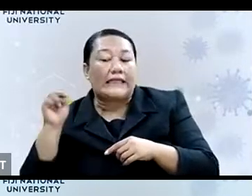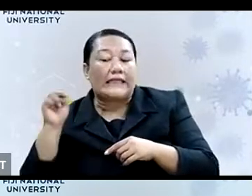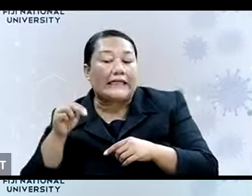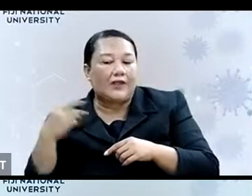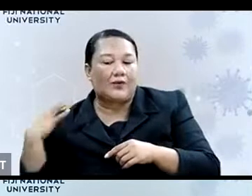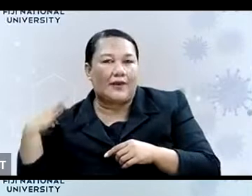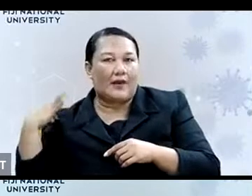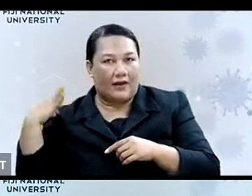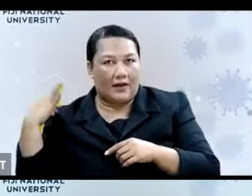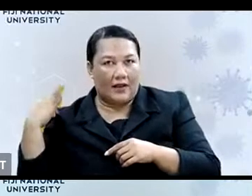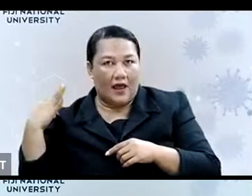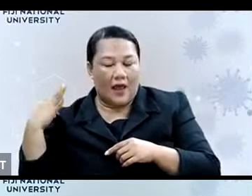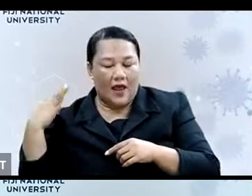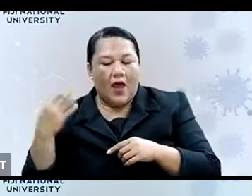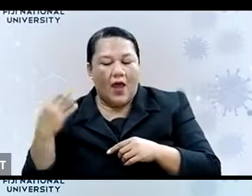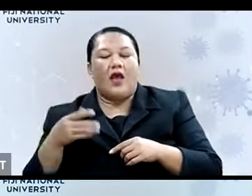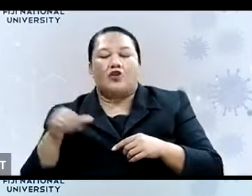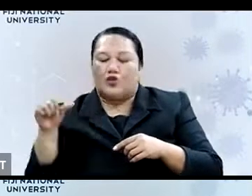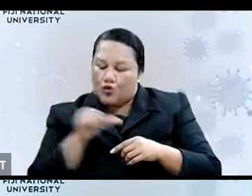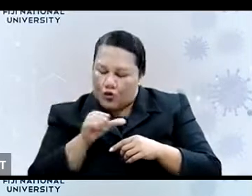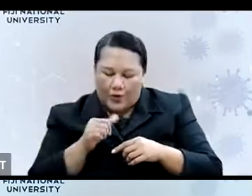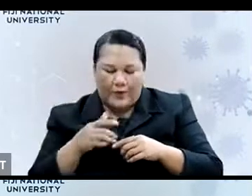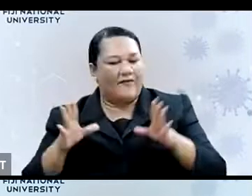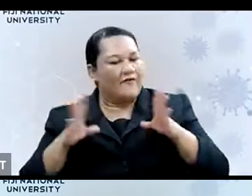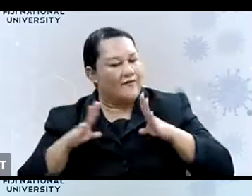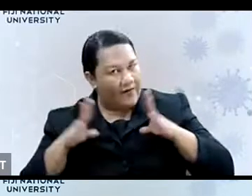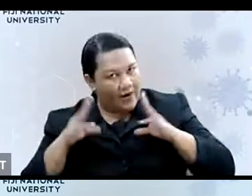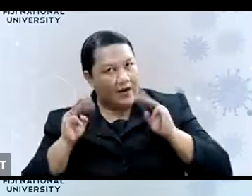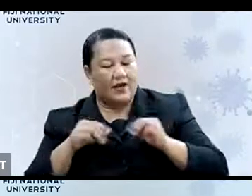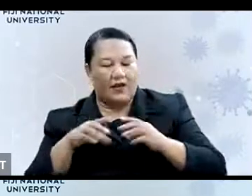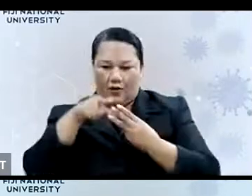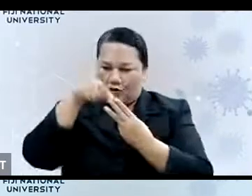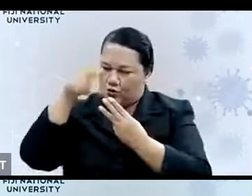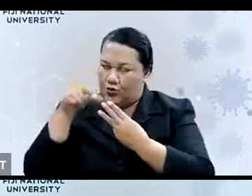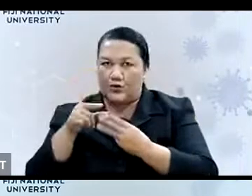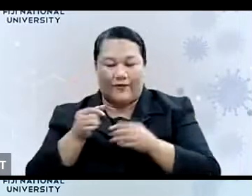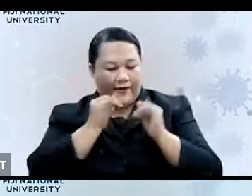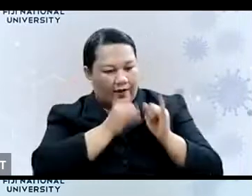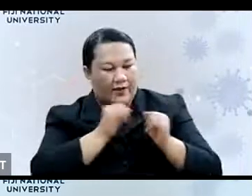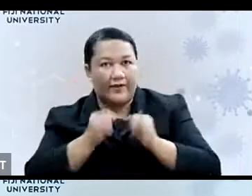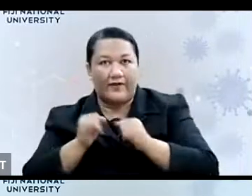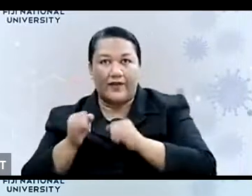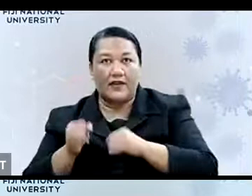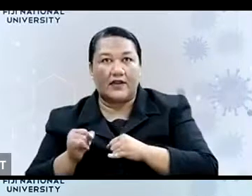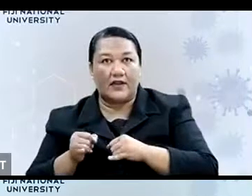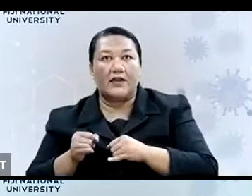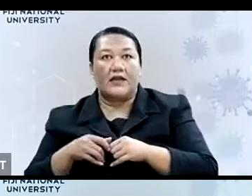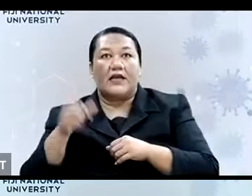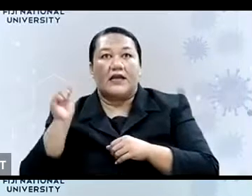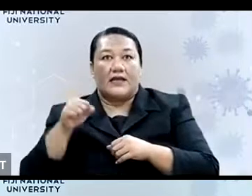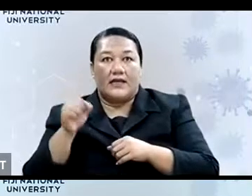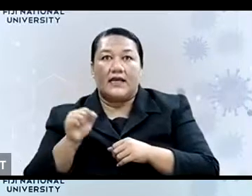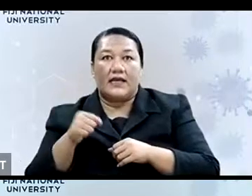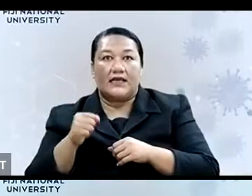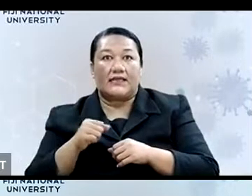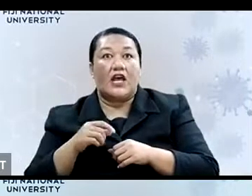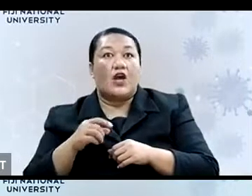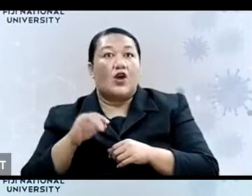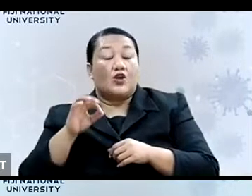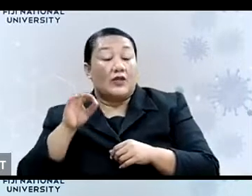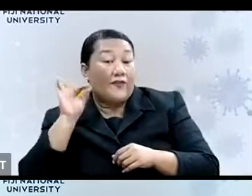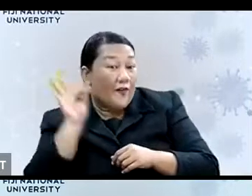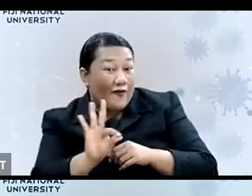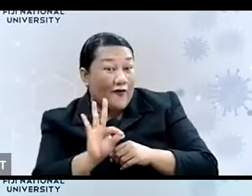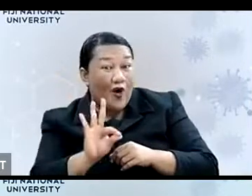born out of free will. So any consent that is given under duress or coercion or threat or force or